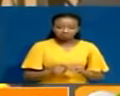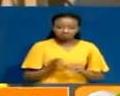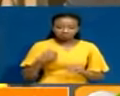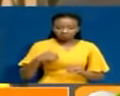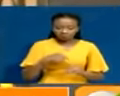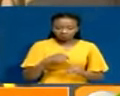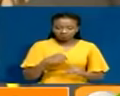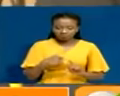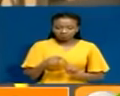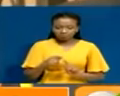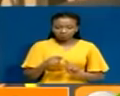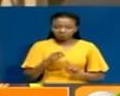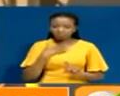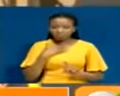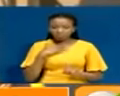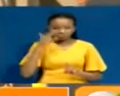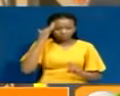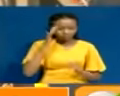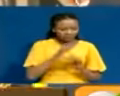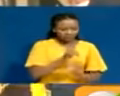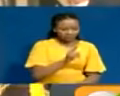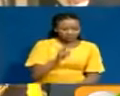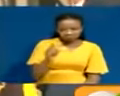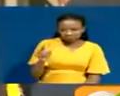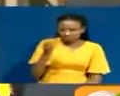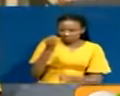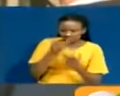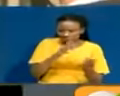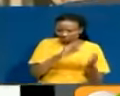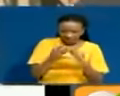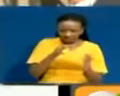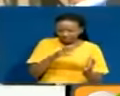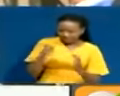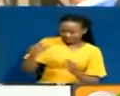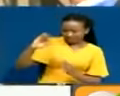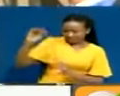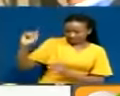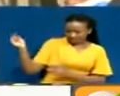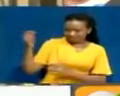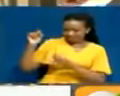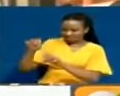find from them some information about how to climb the mountain.